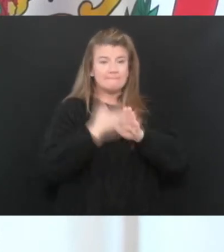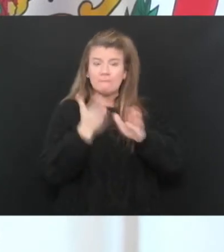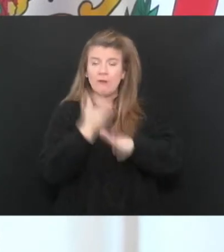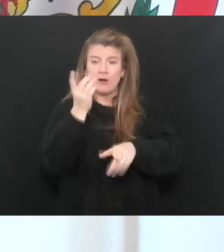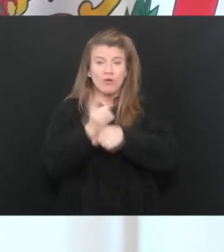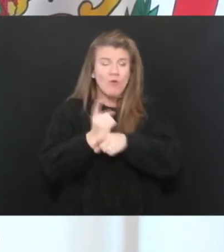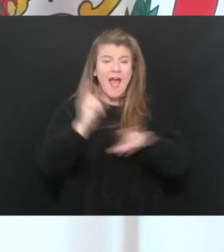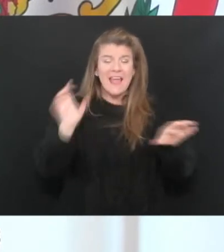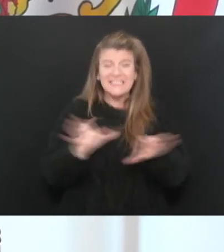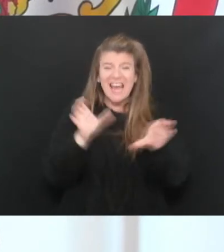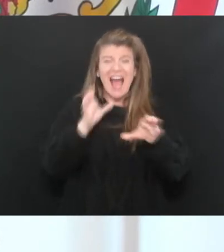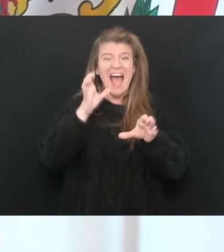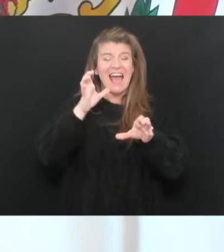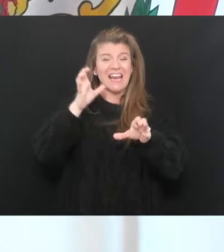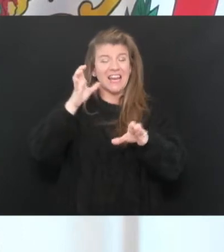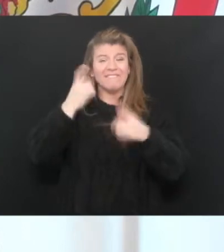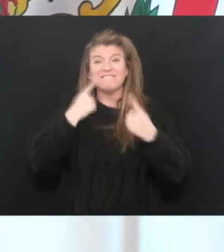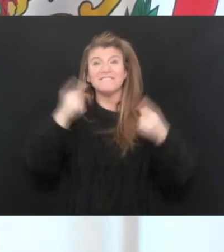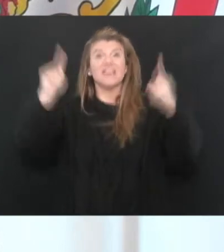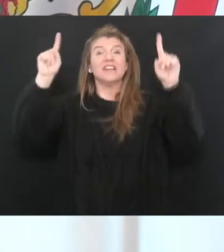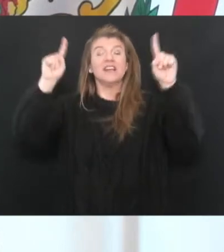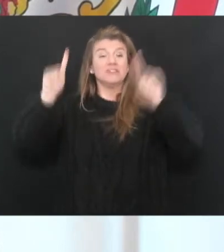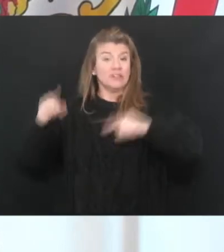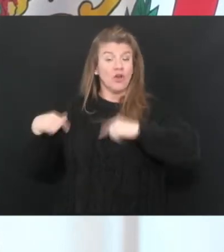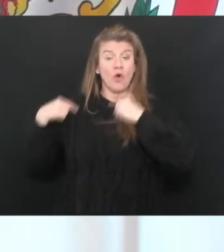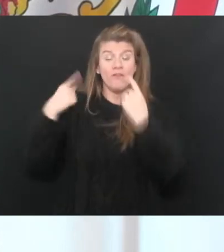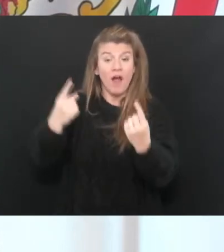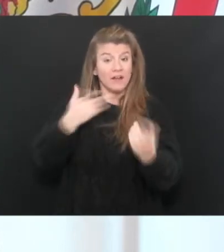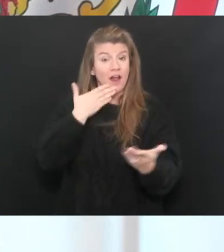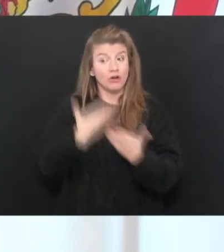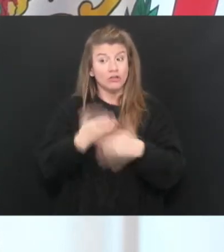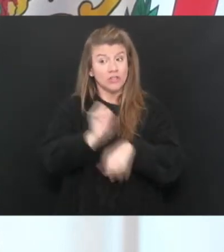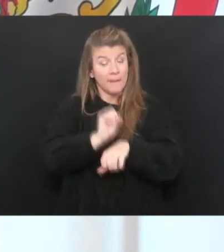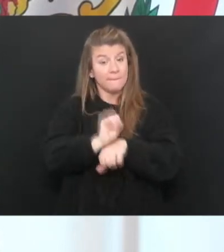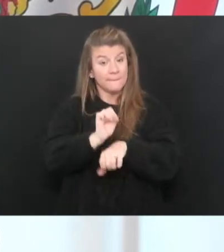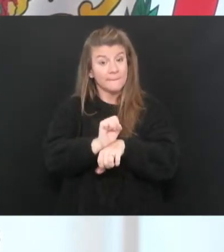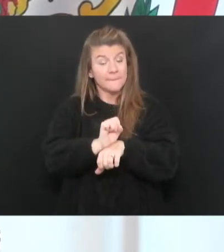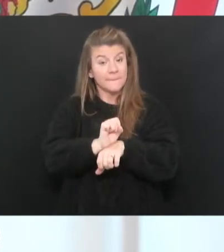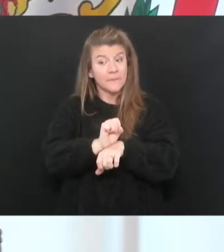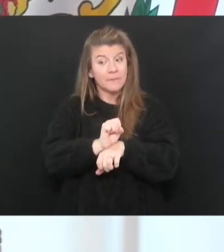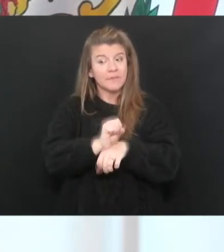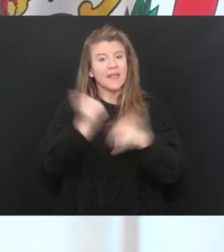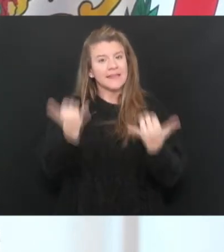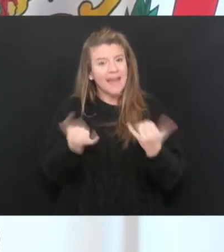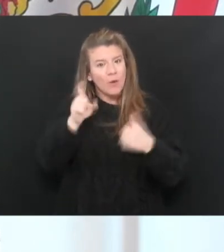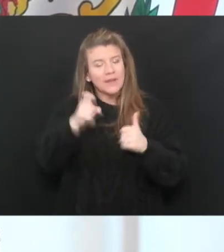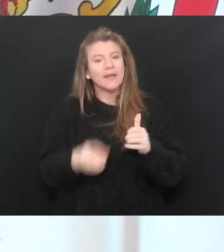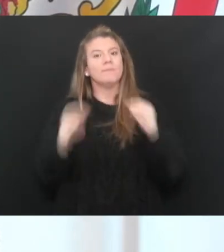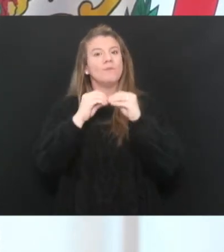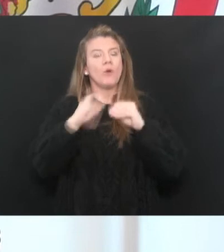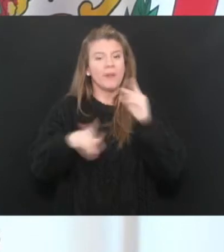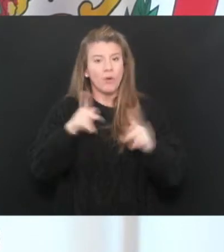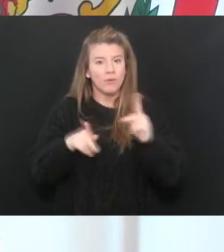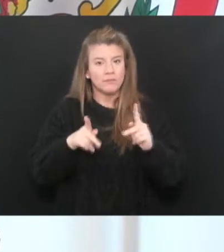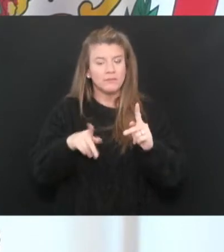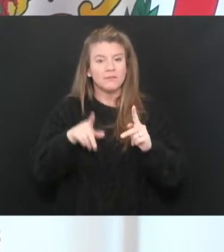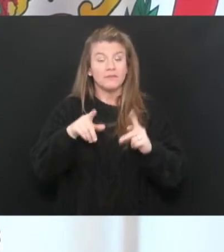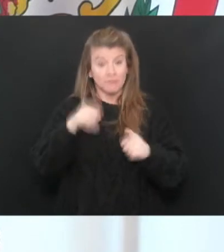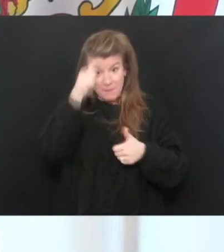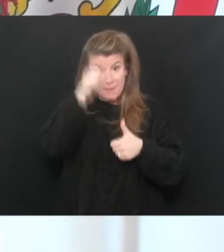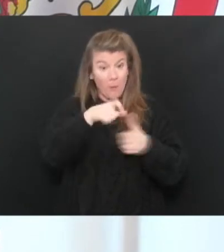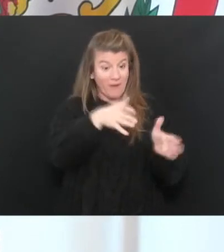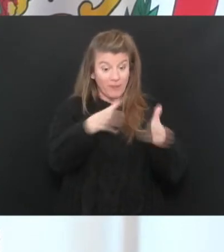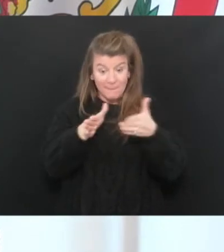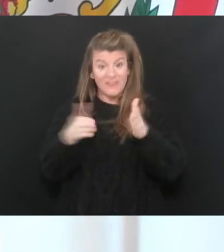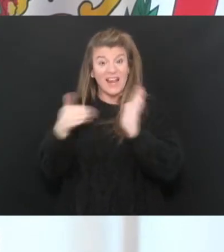absolutely done the efficiencies have done marvelous. Now we got to have more people. Now we got to pivot again,